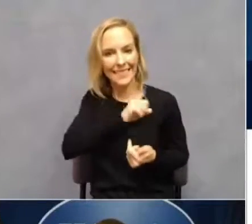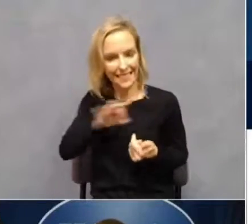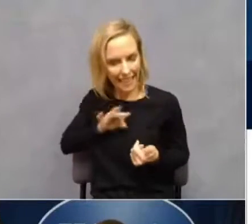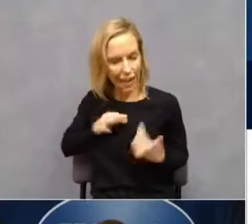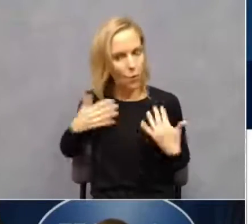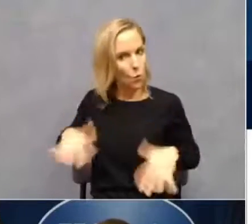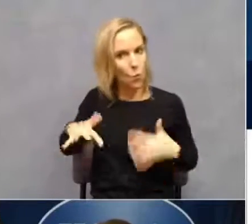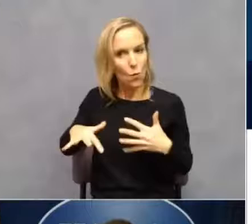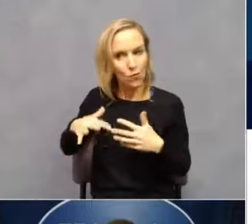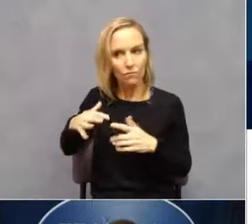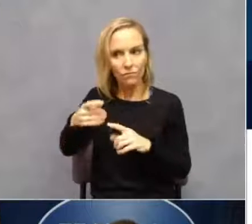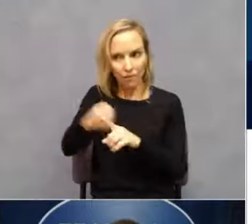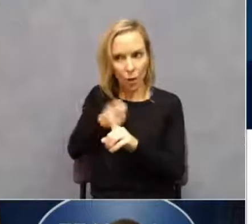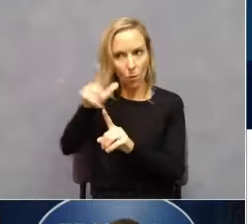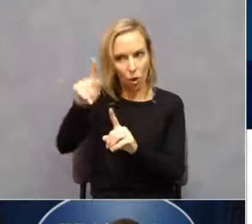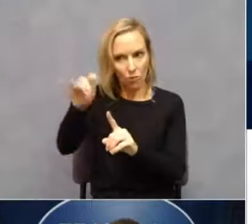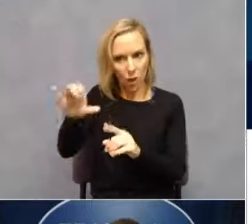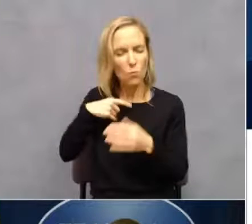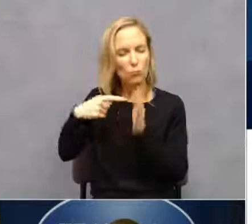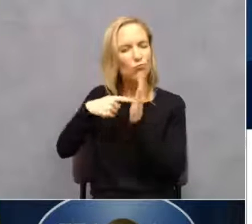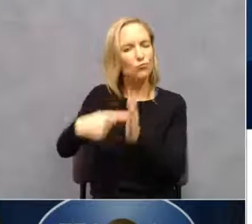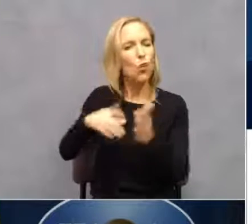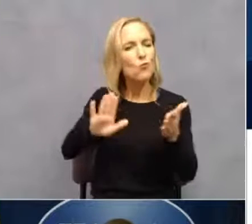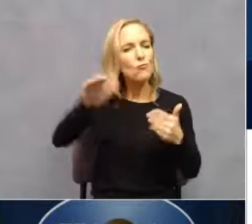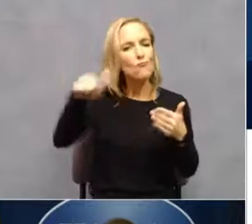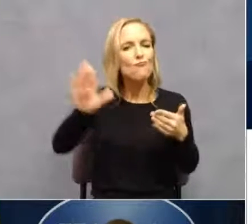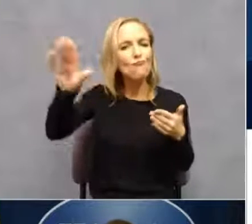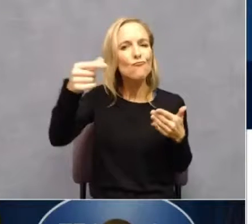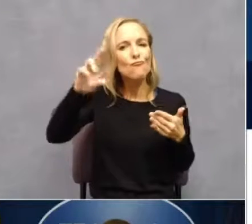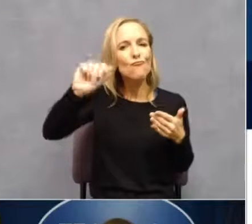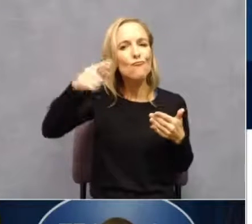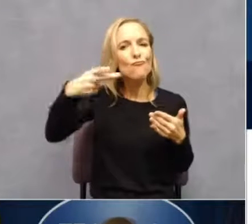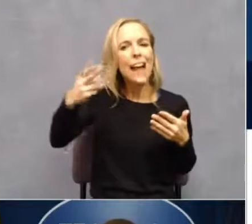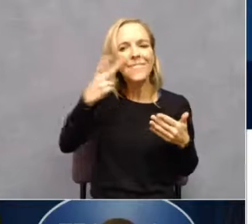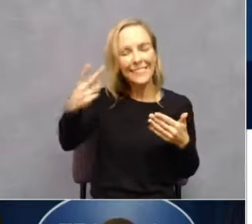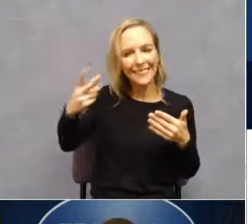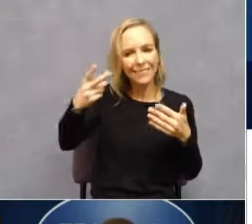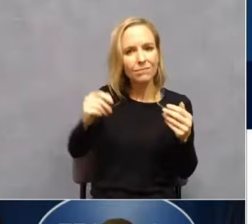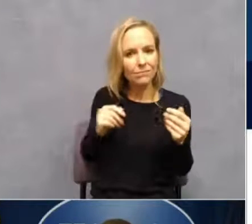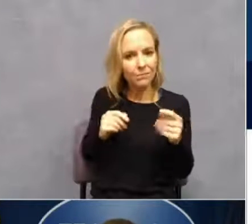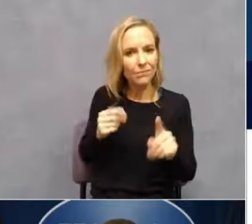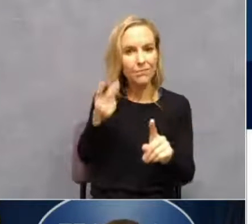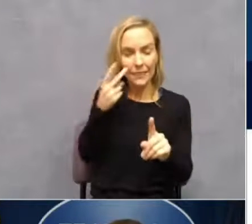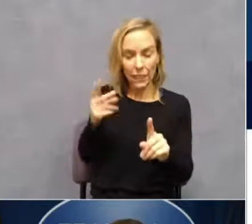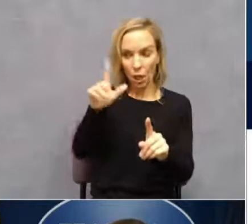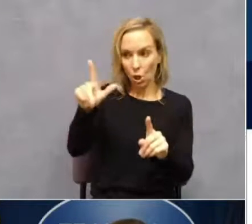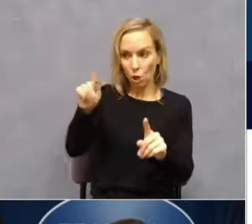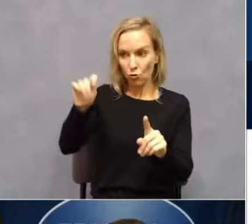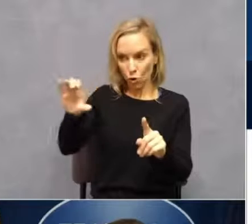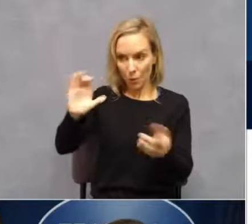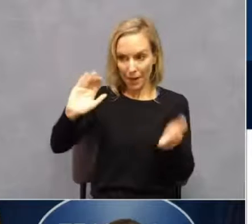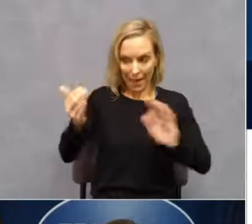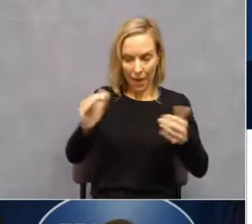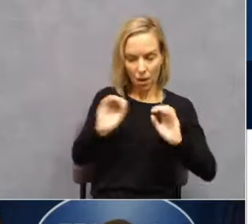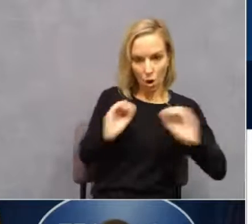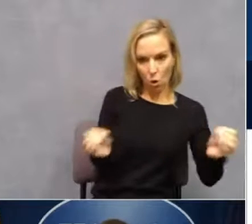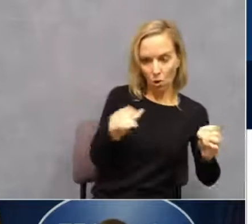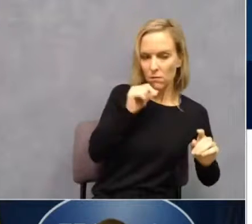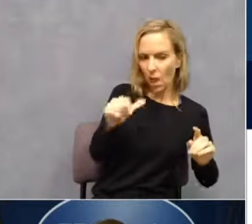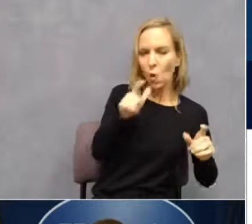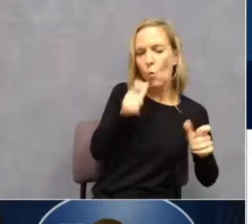point want to show a graph, though, where the percentage of cases that are non-long-term care as compared to long-term care, the number of